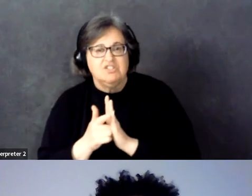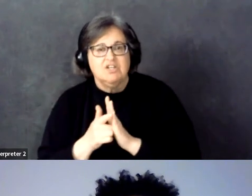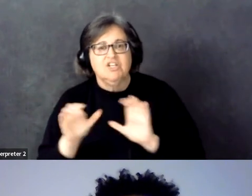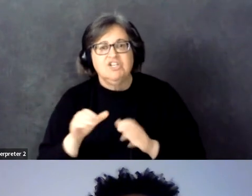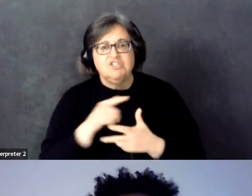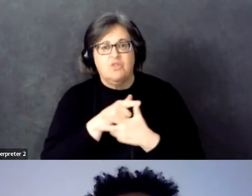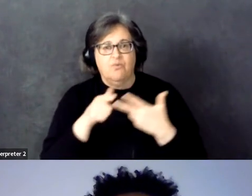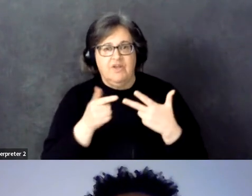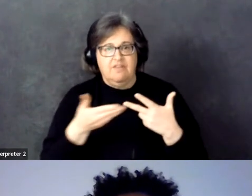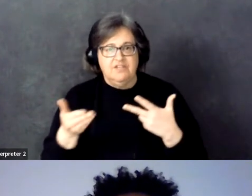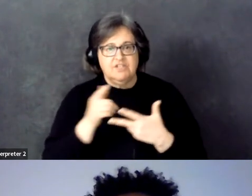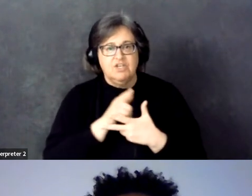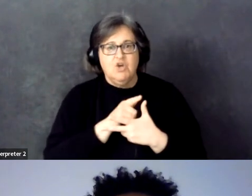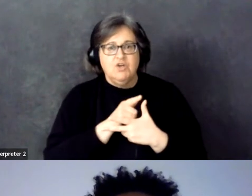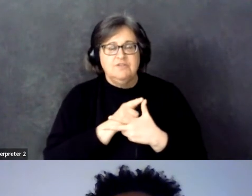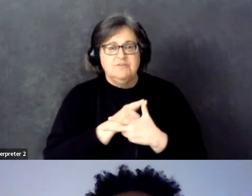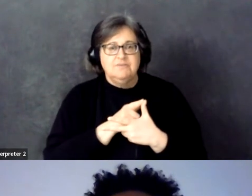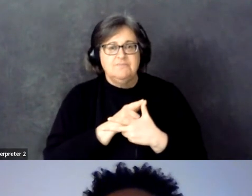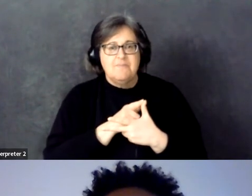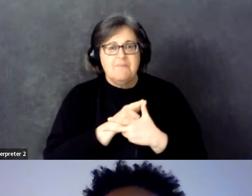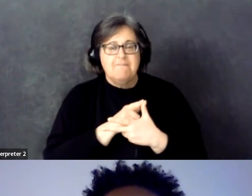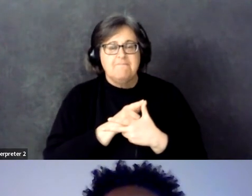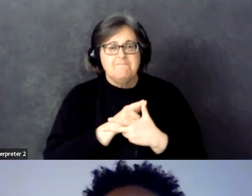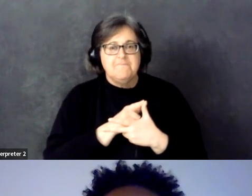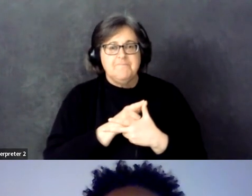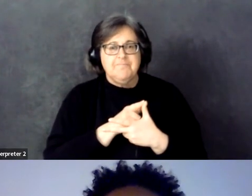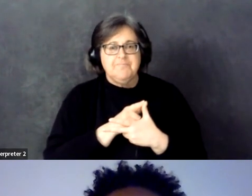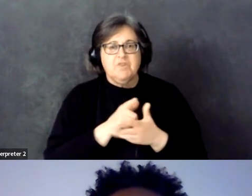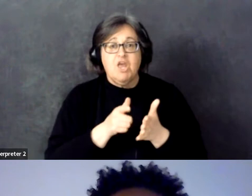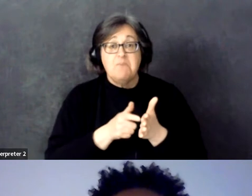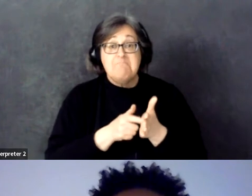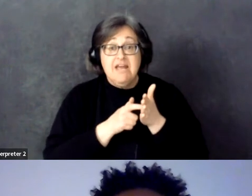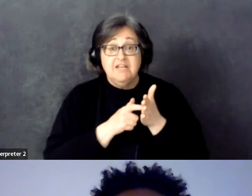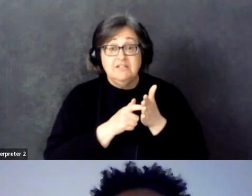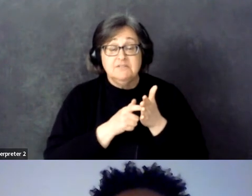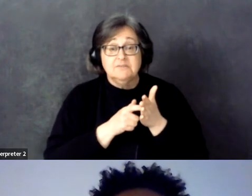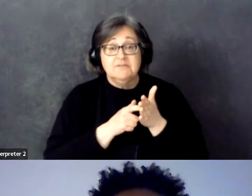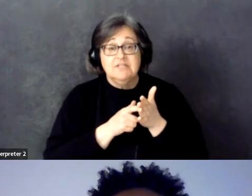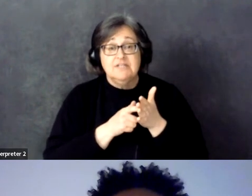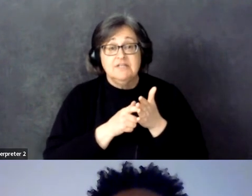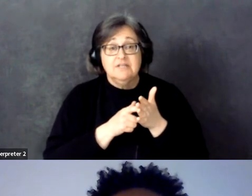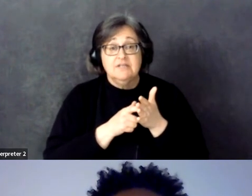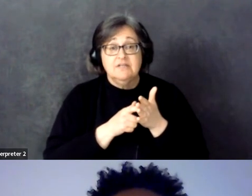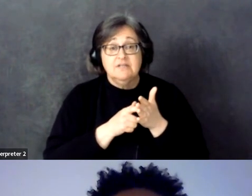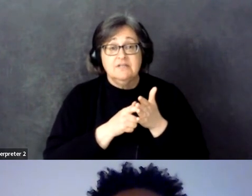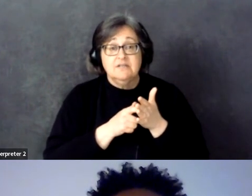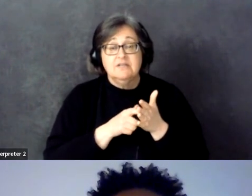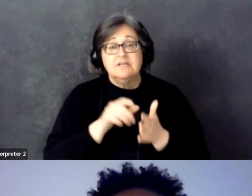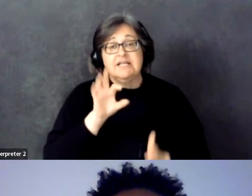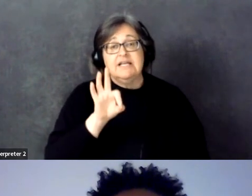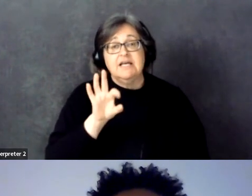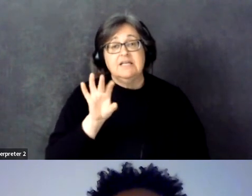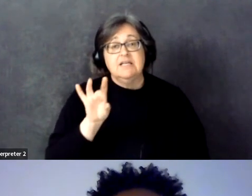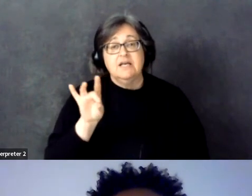things. One of the things that it does is that it mandates that 988 and 911